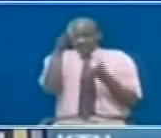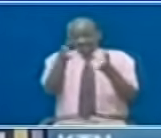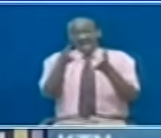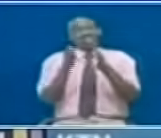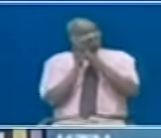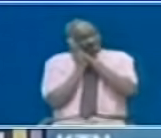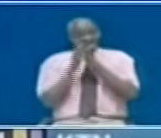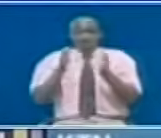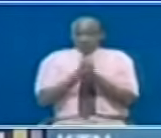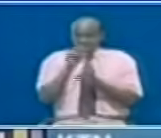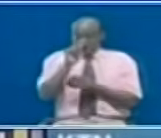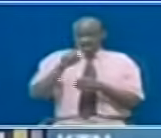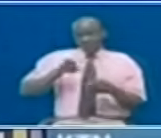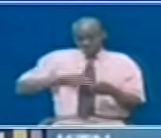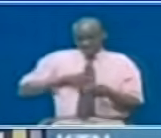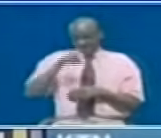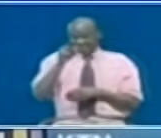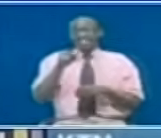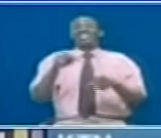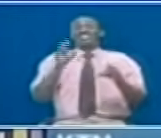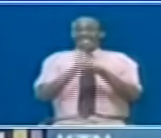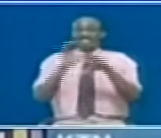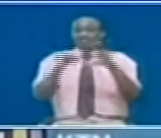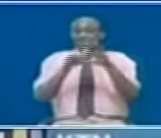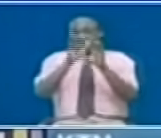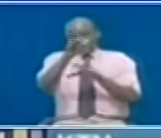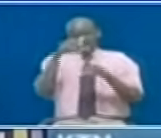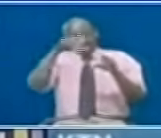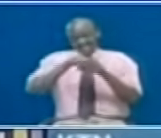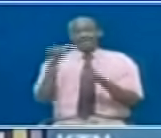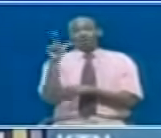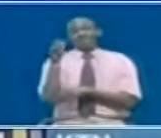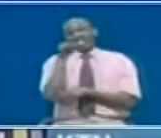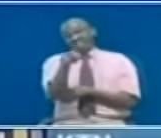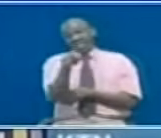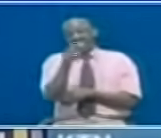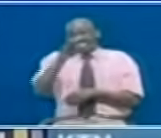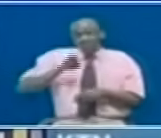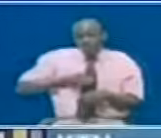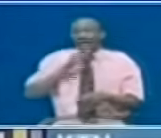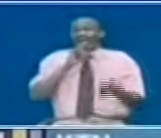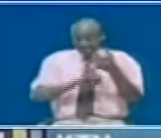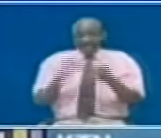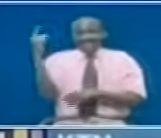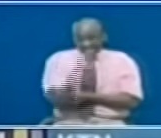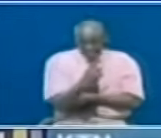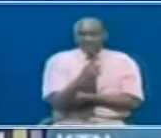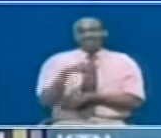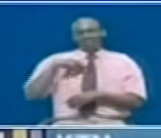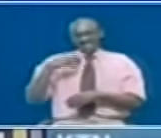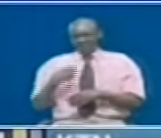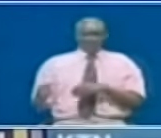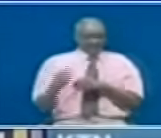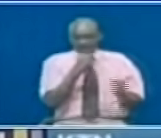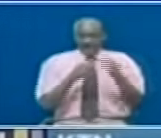bed with a woman believed to be his church member. The man, claiming to be the woman's husband, rained blows on her